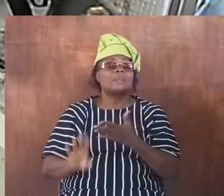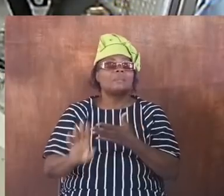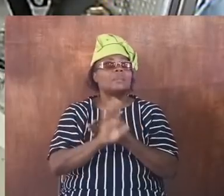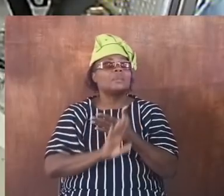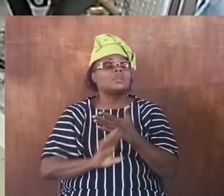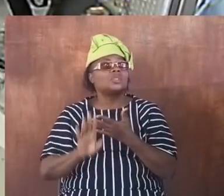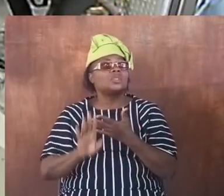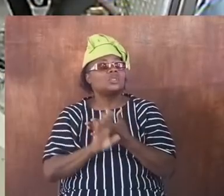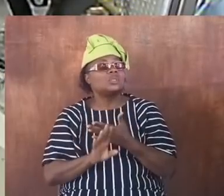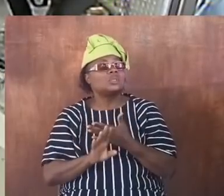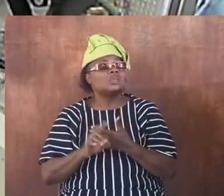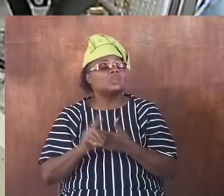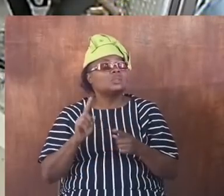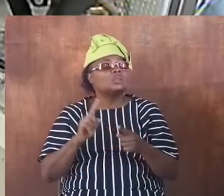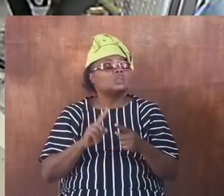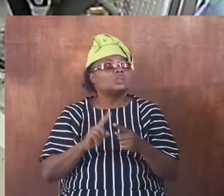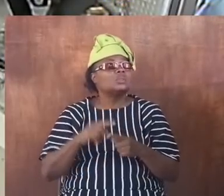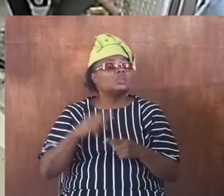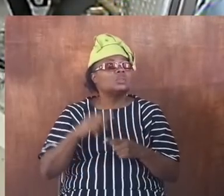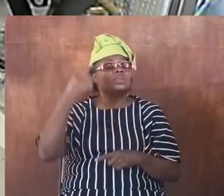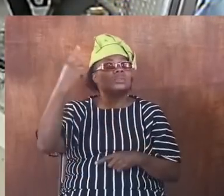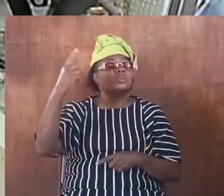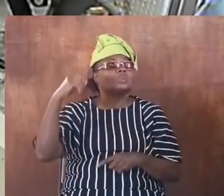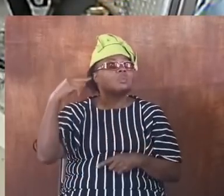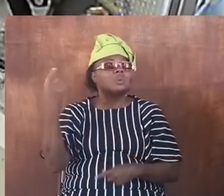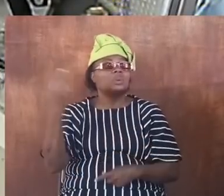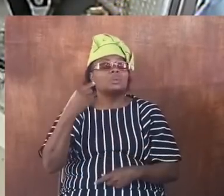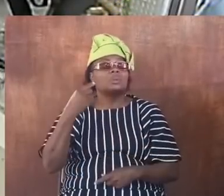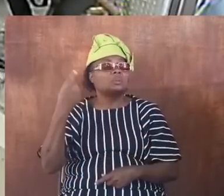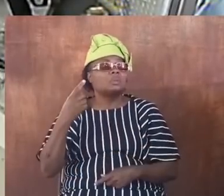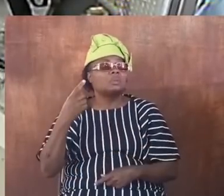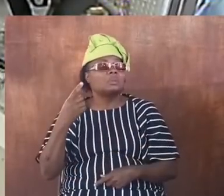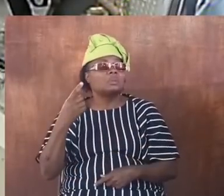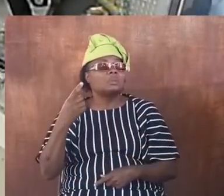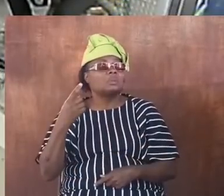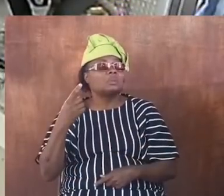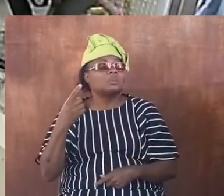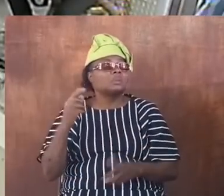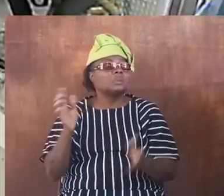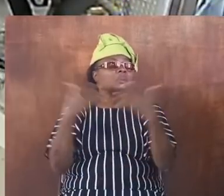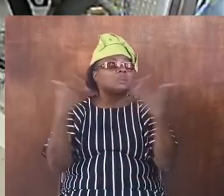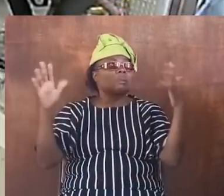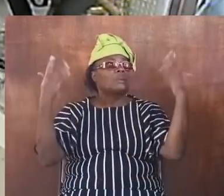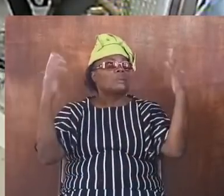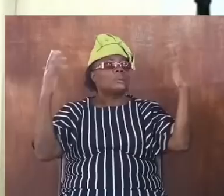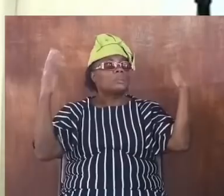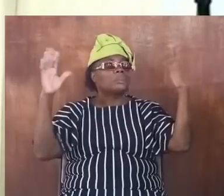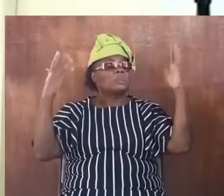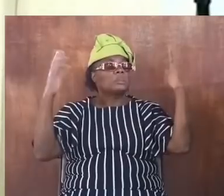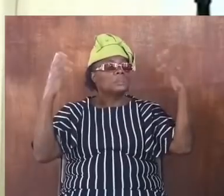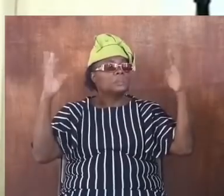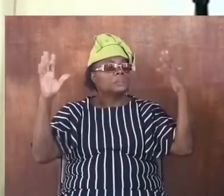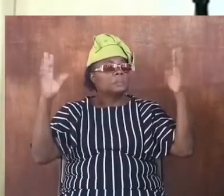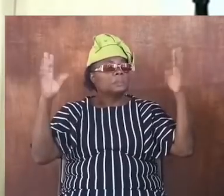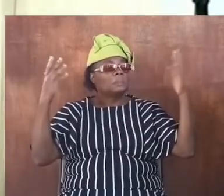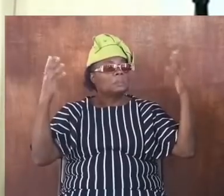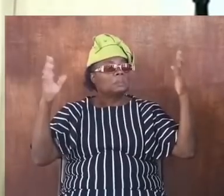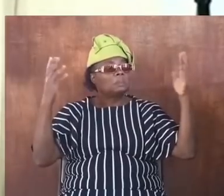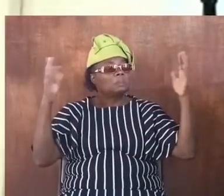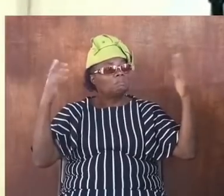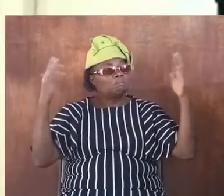Praise God. Jesus. Can we clap our hands unto the Lord?